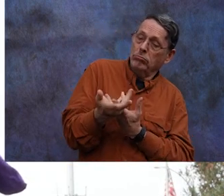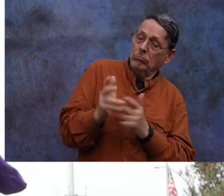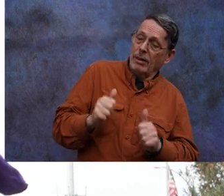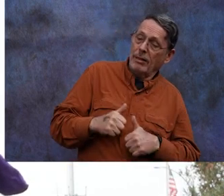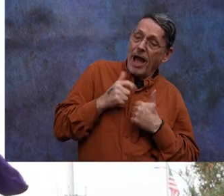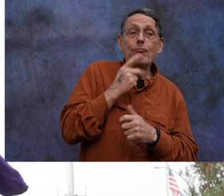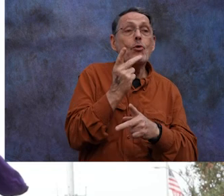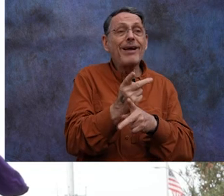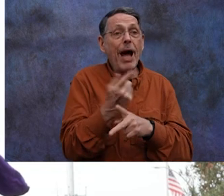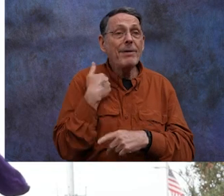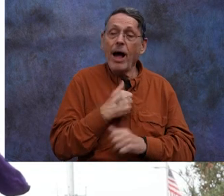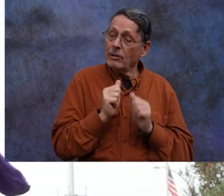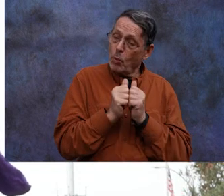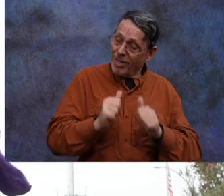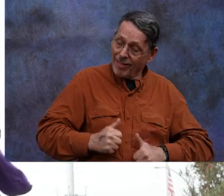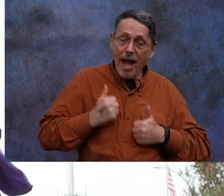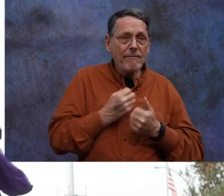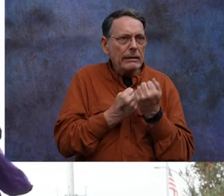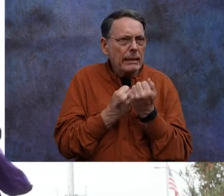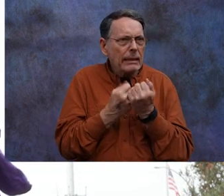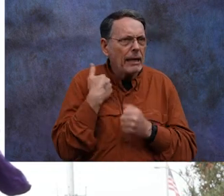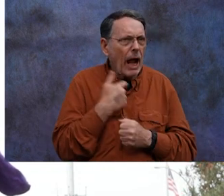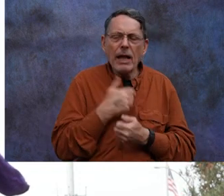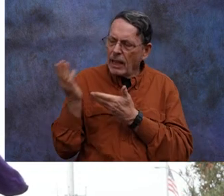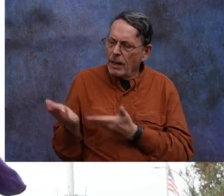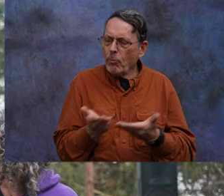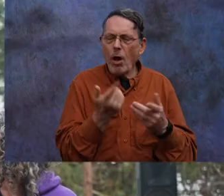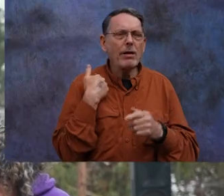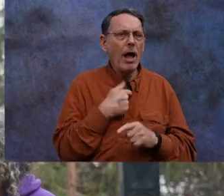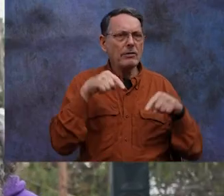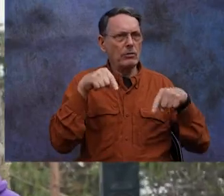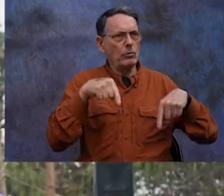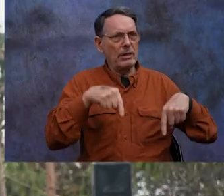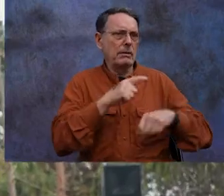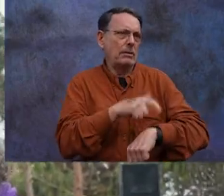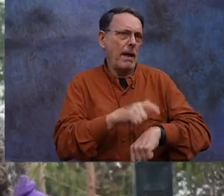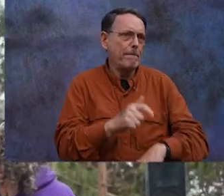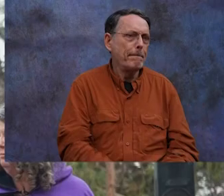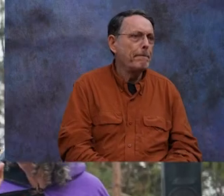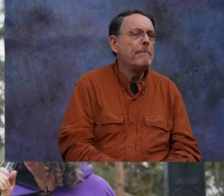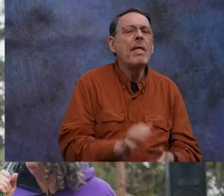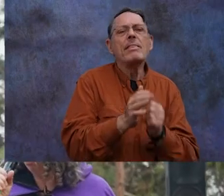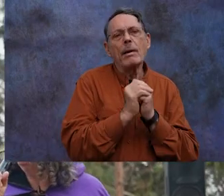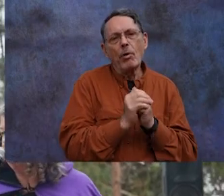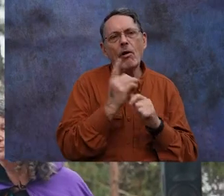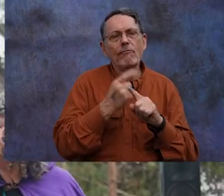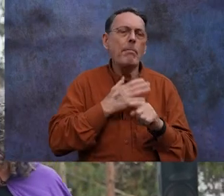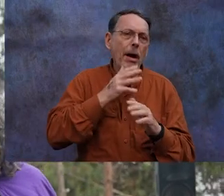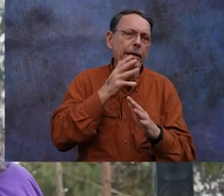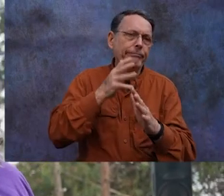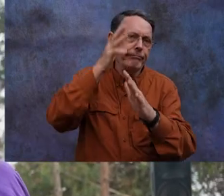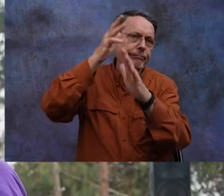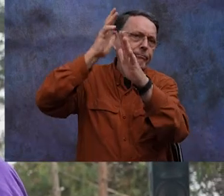kept us in life and sustained us and brought us to this time. That's a prayer from my